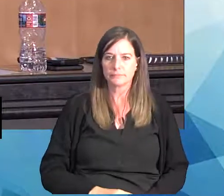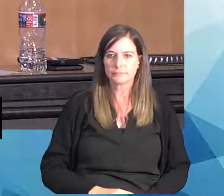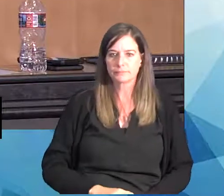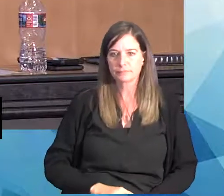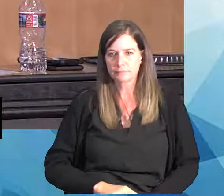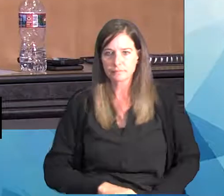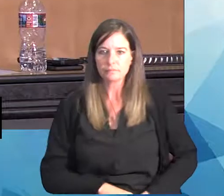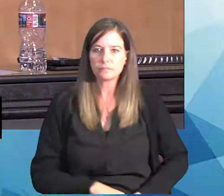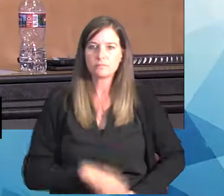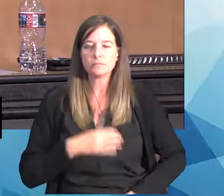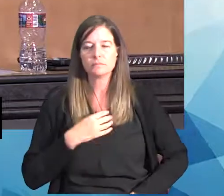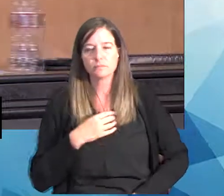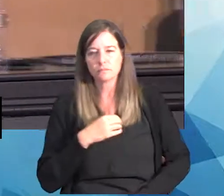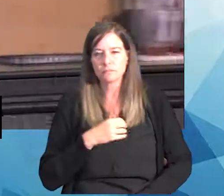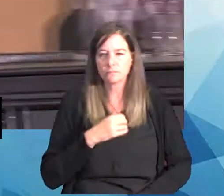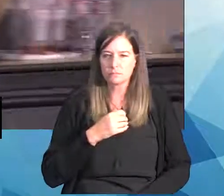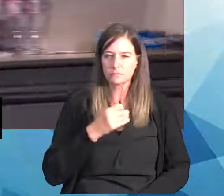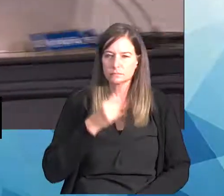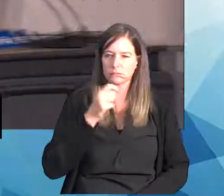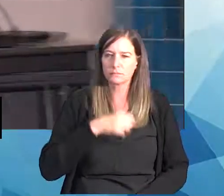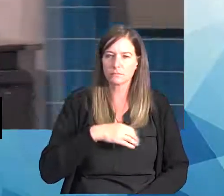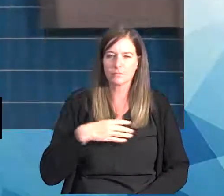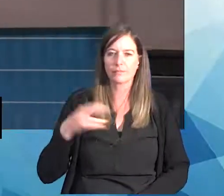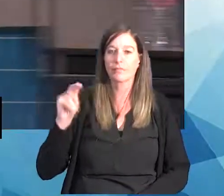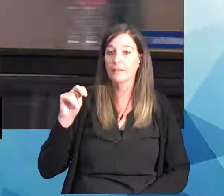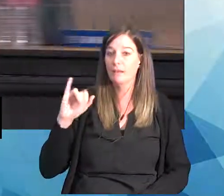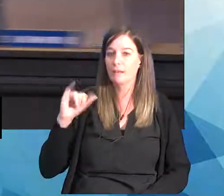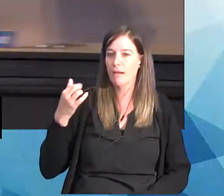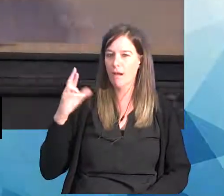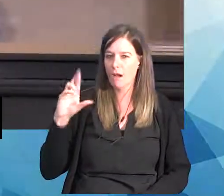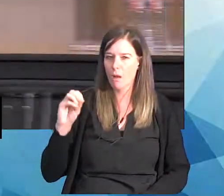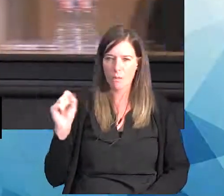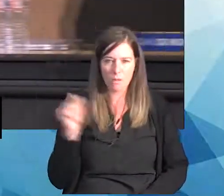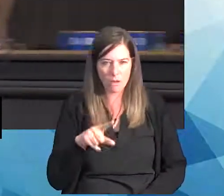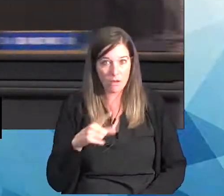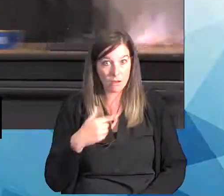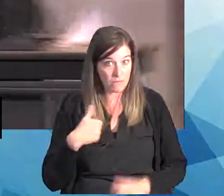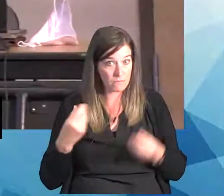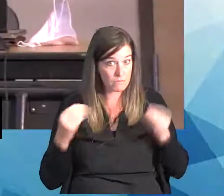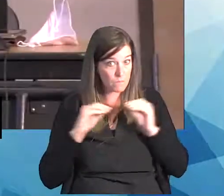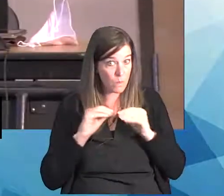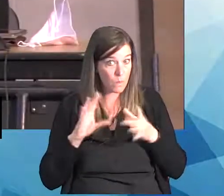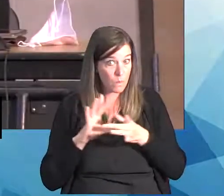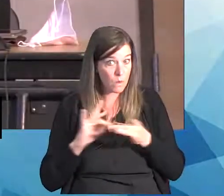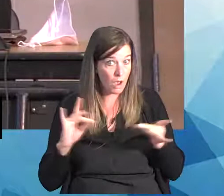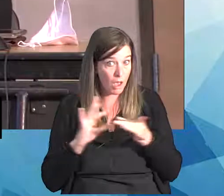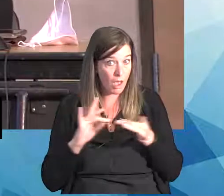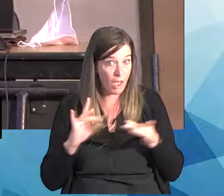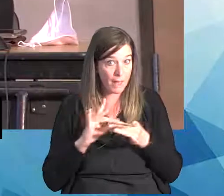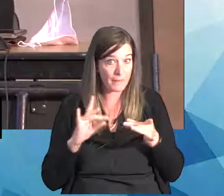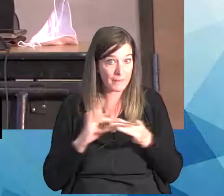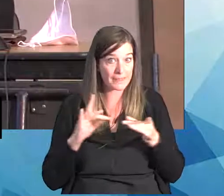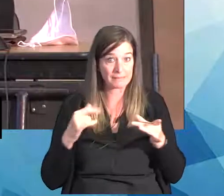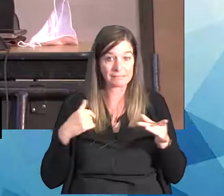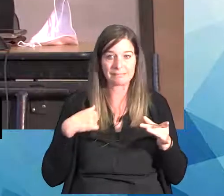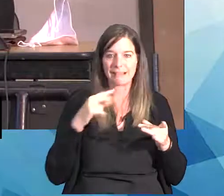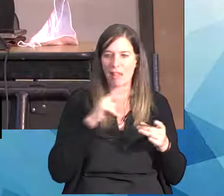Okay, are there other comments on this matter from the other board members? Unlike in Zoom, I can't tell if